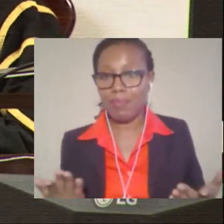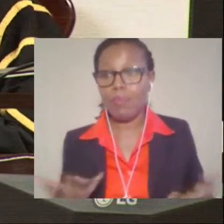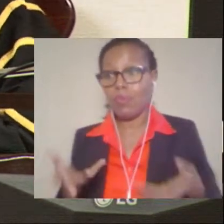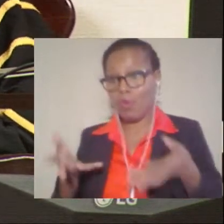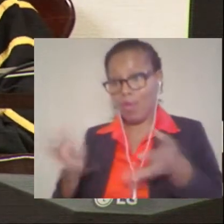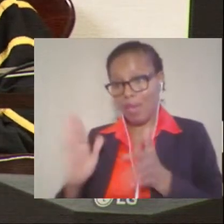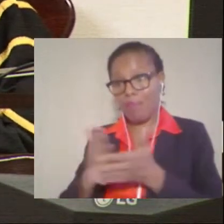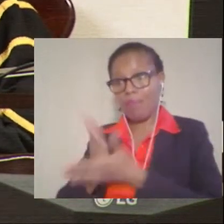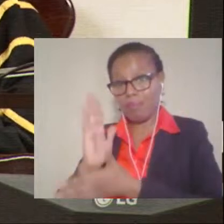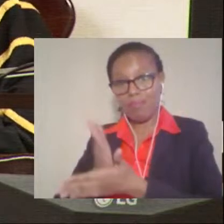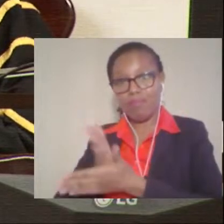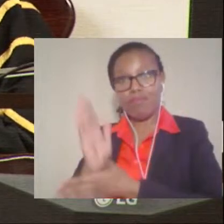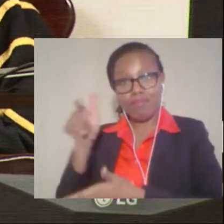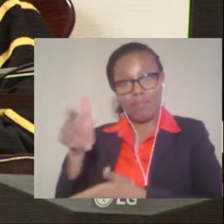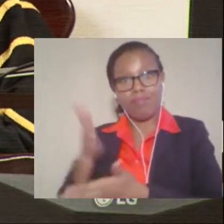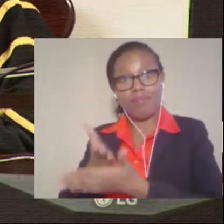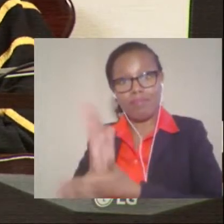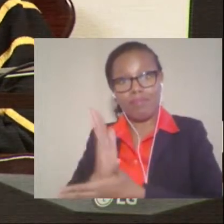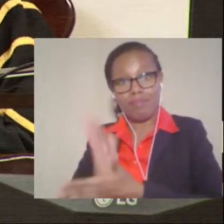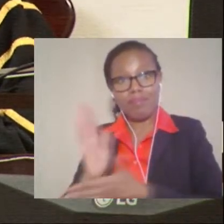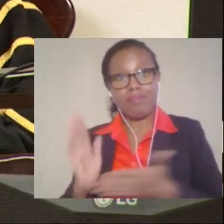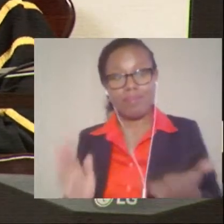Because he has not quoted,